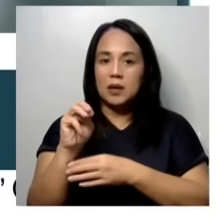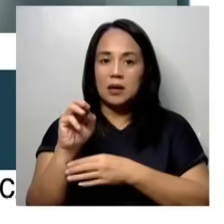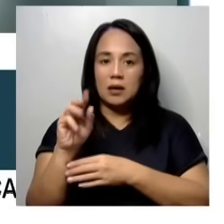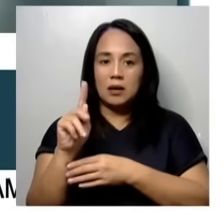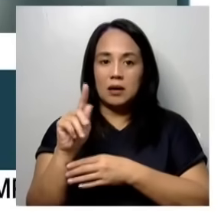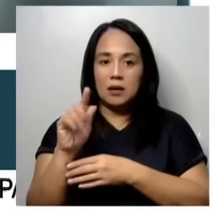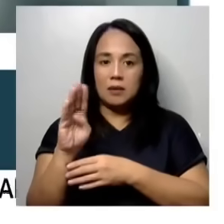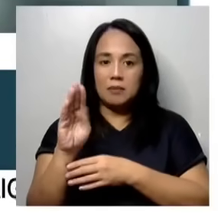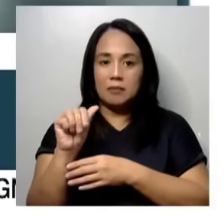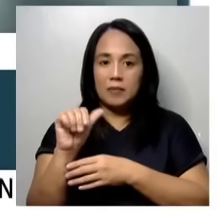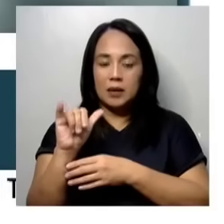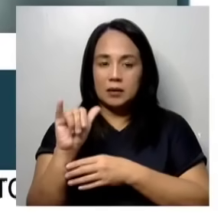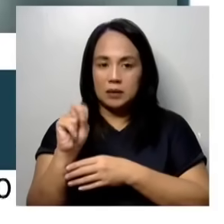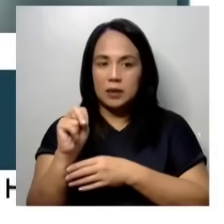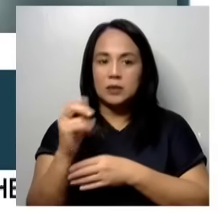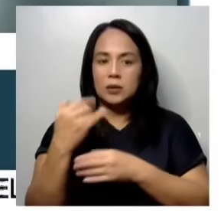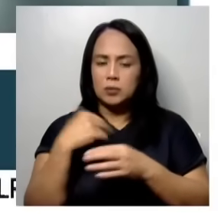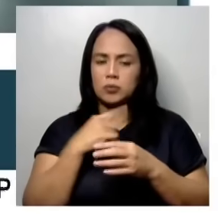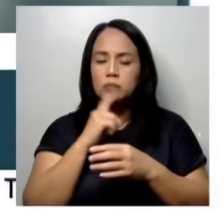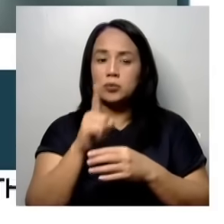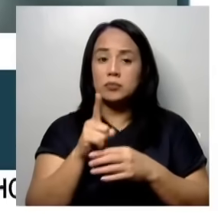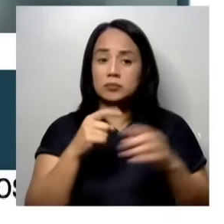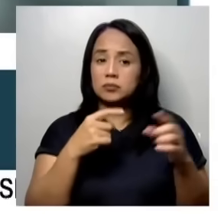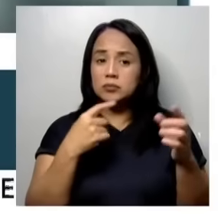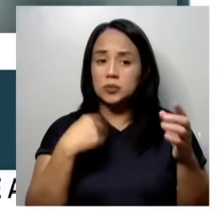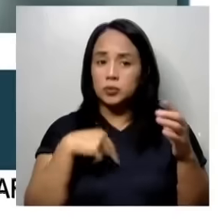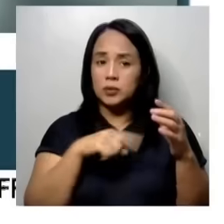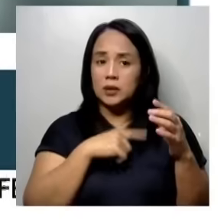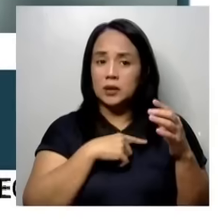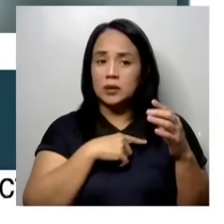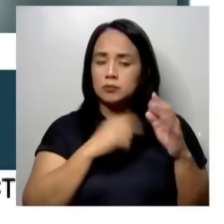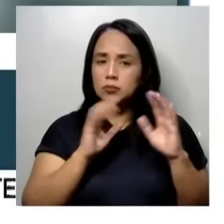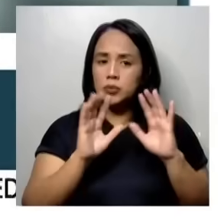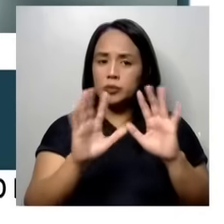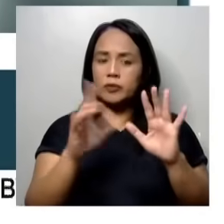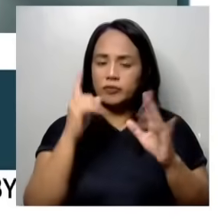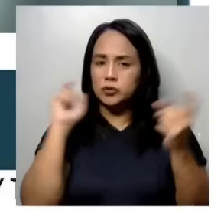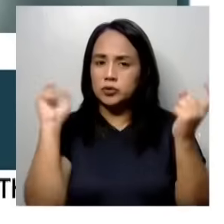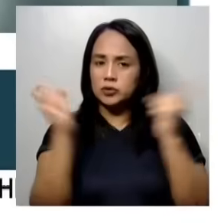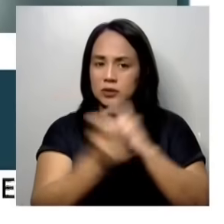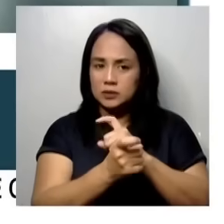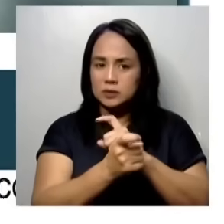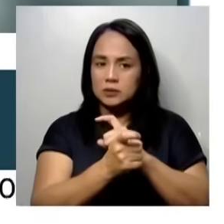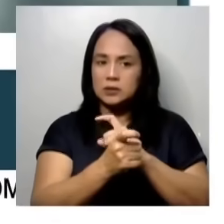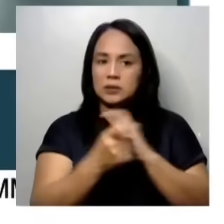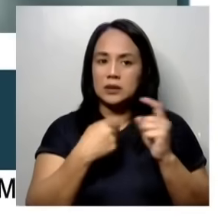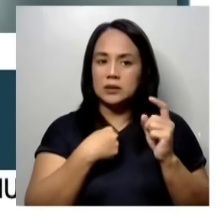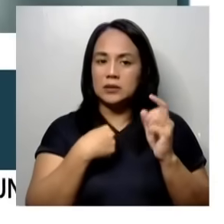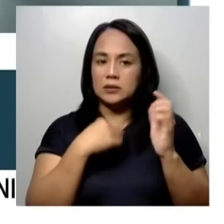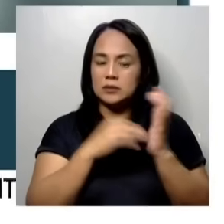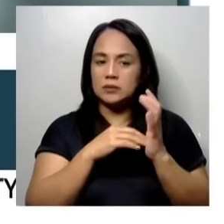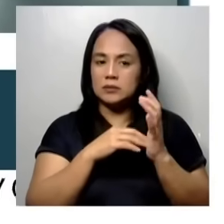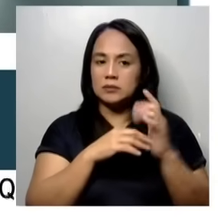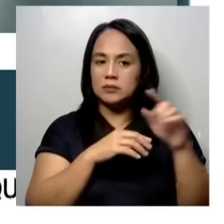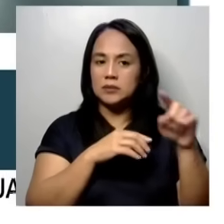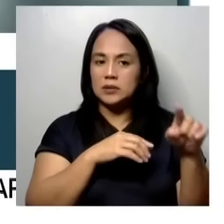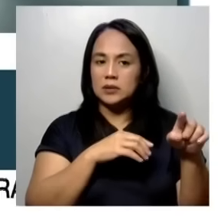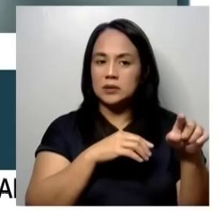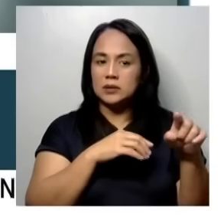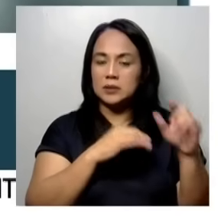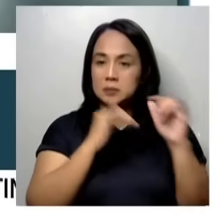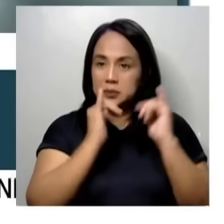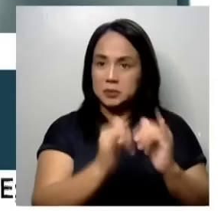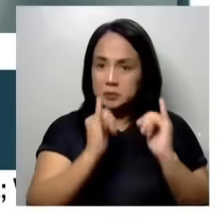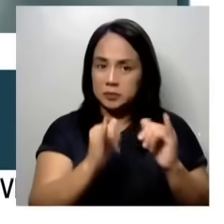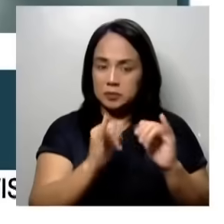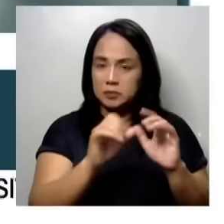And we are basically pushing for reforms that are against the status quo. And they would like